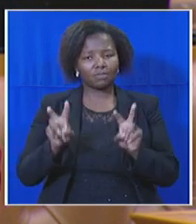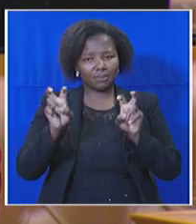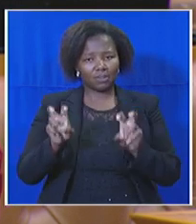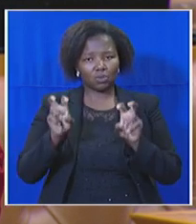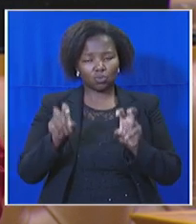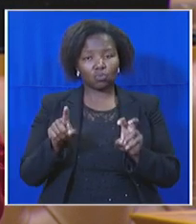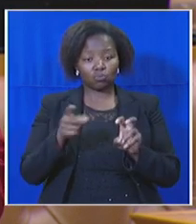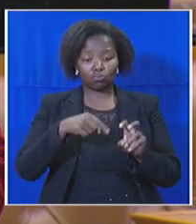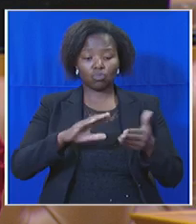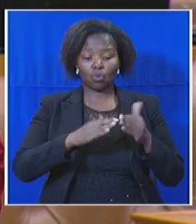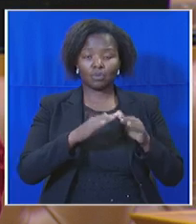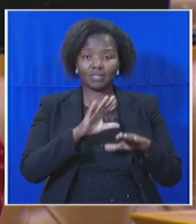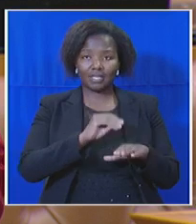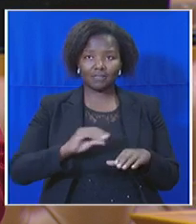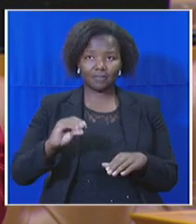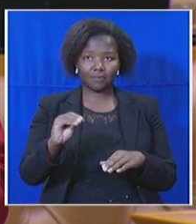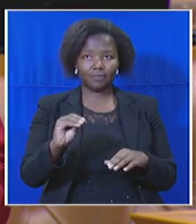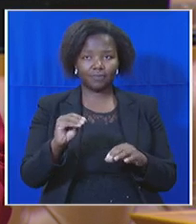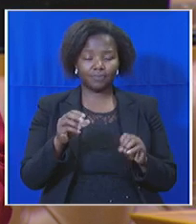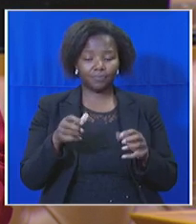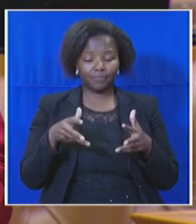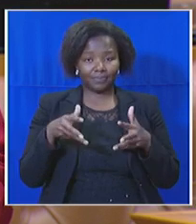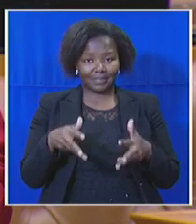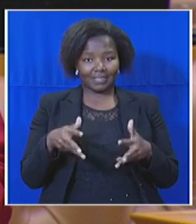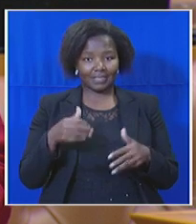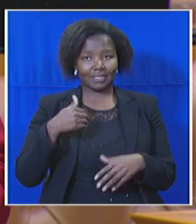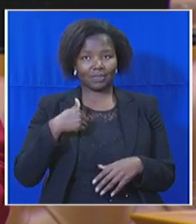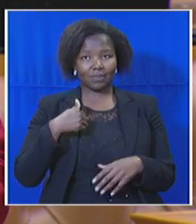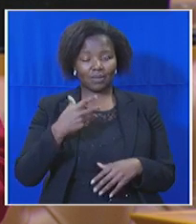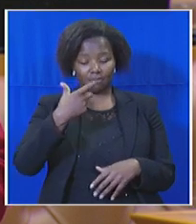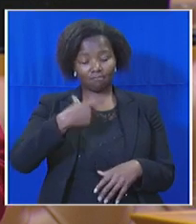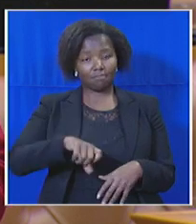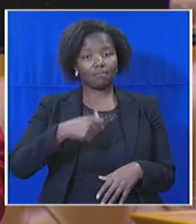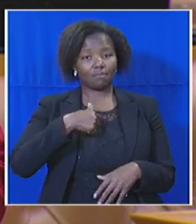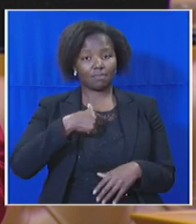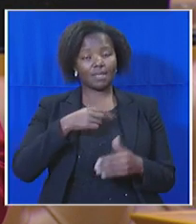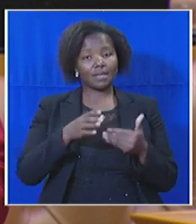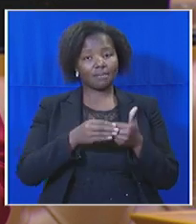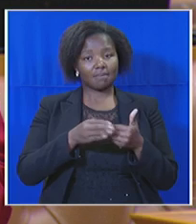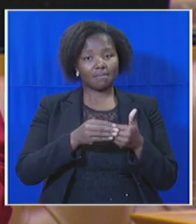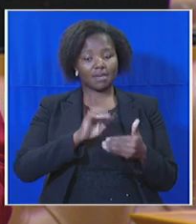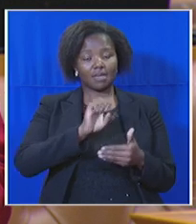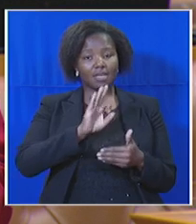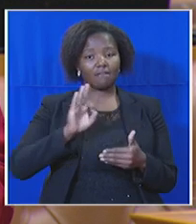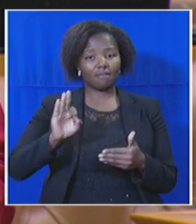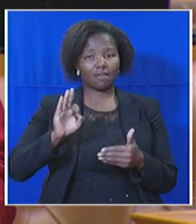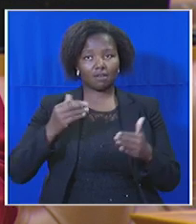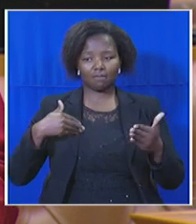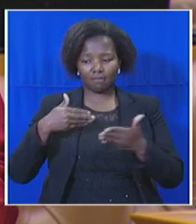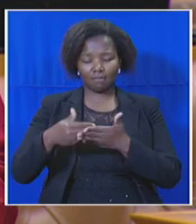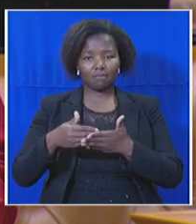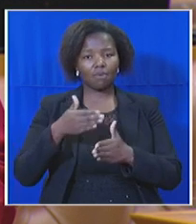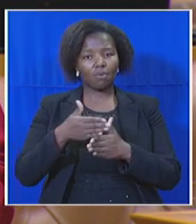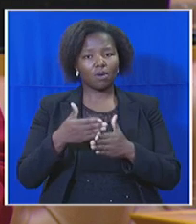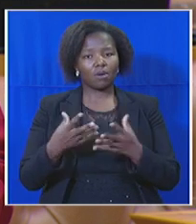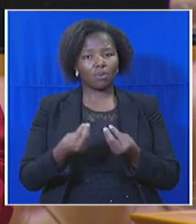dealing with. Heading this call as MP of EFF, I have been working tirelessly with Malikudu